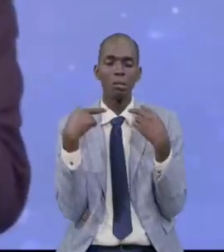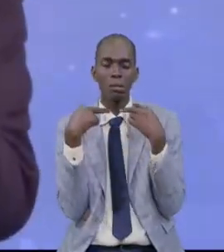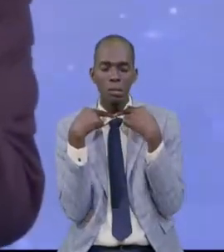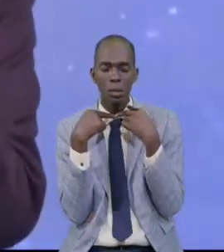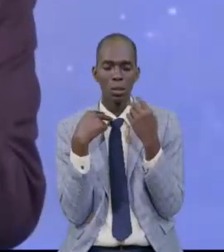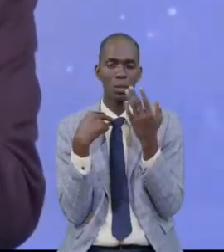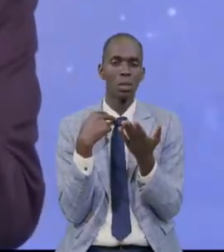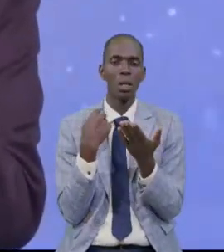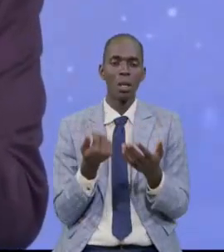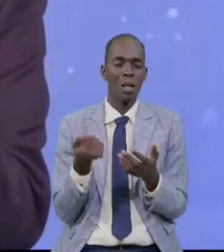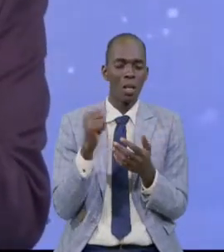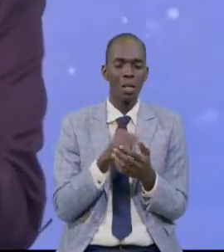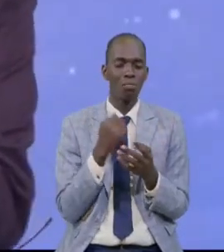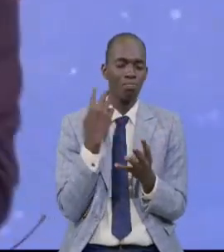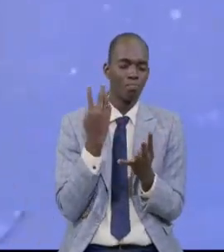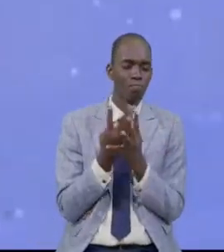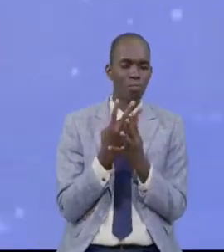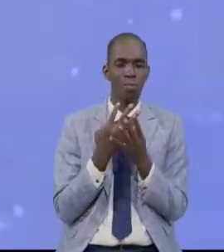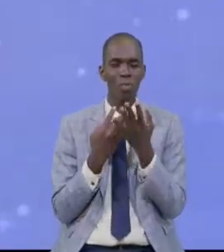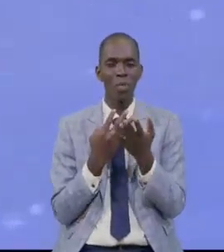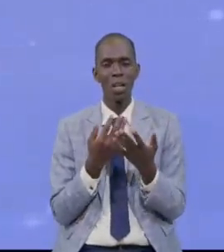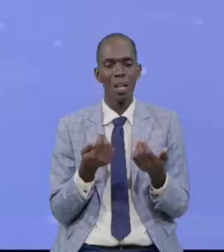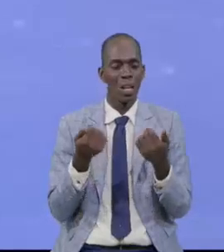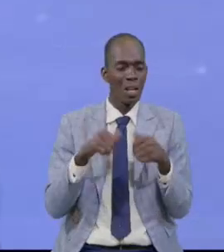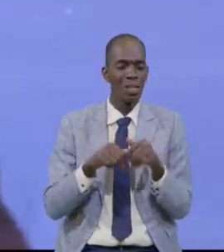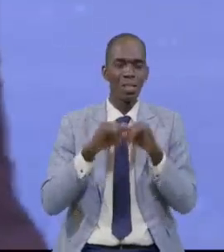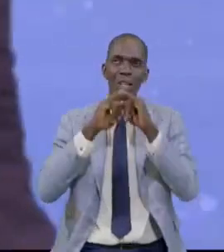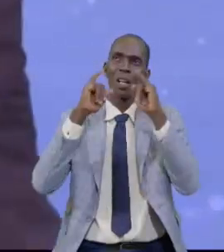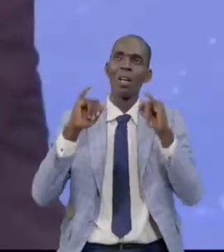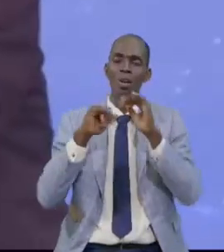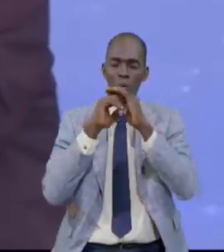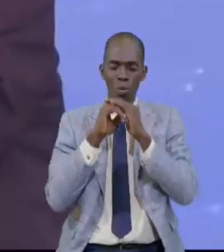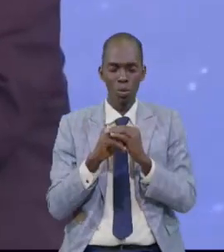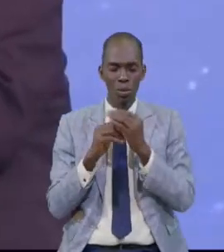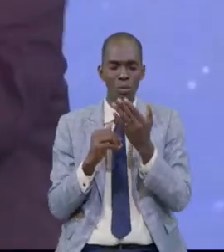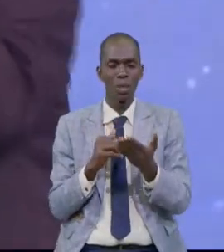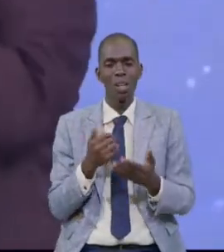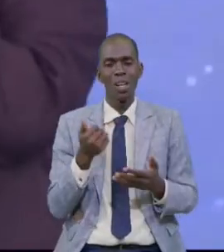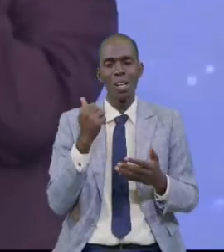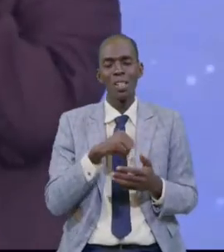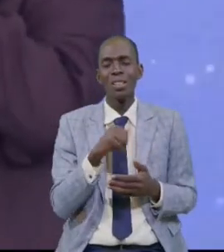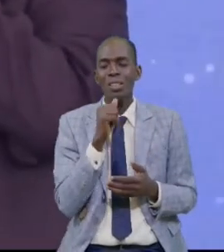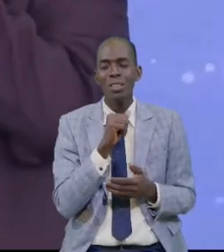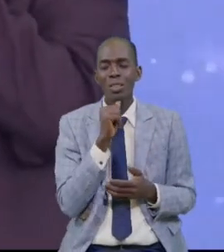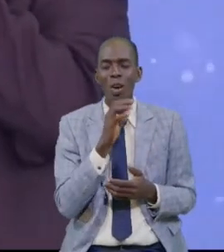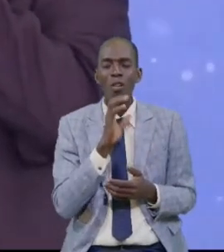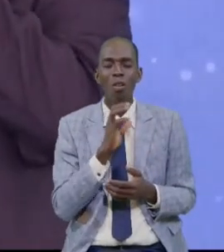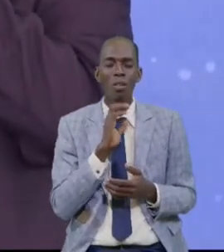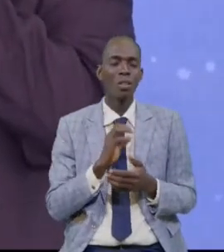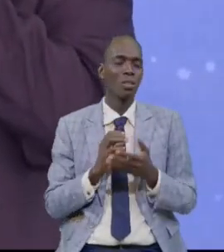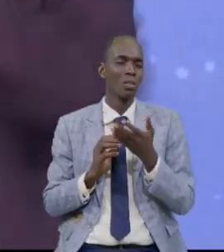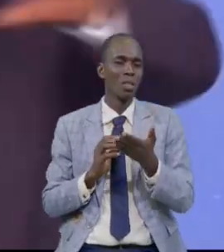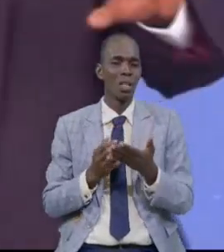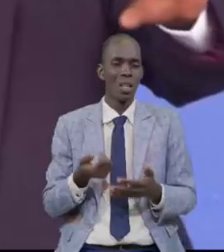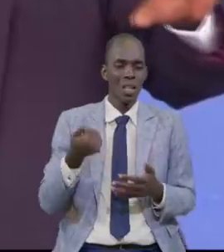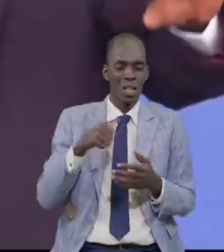there, any secret cult there, any gang there,